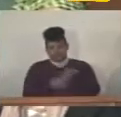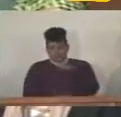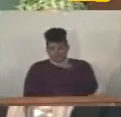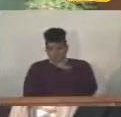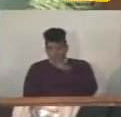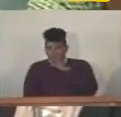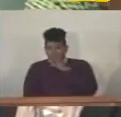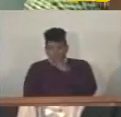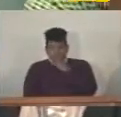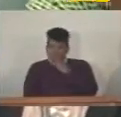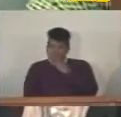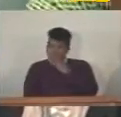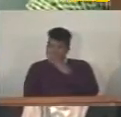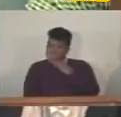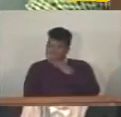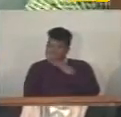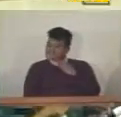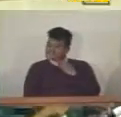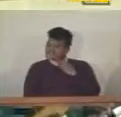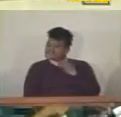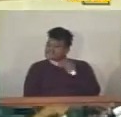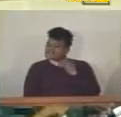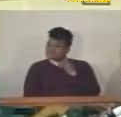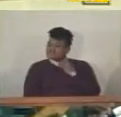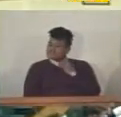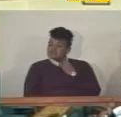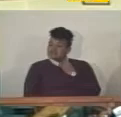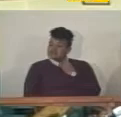with excuses.